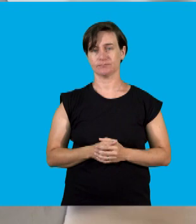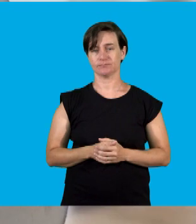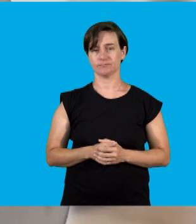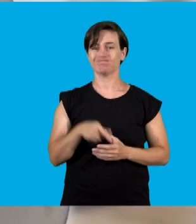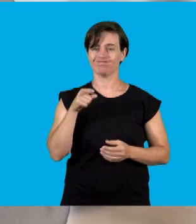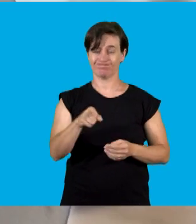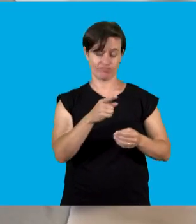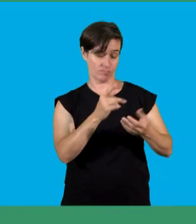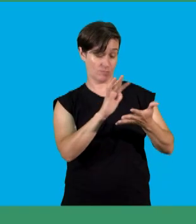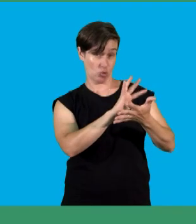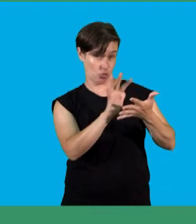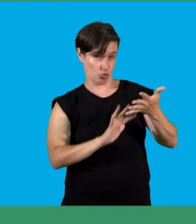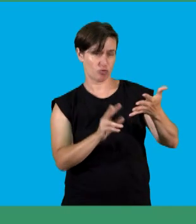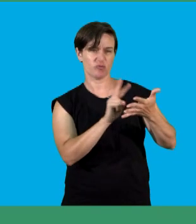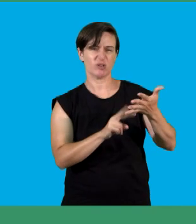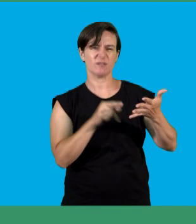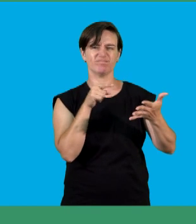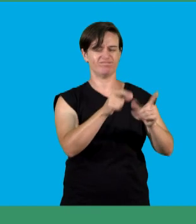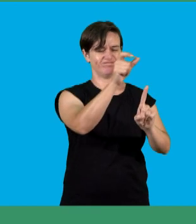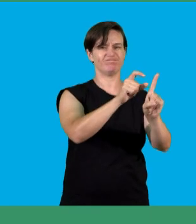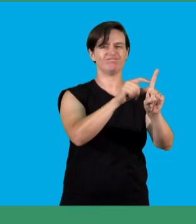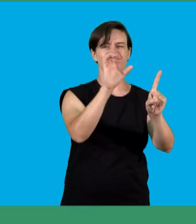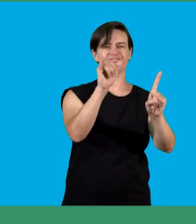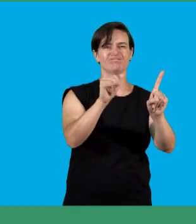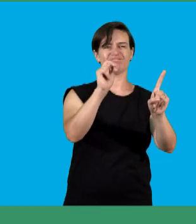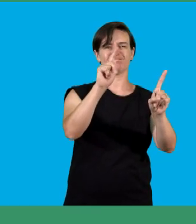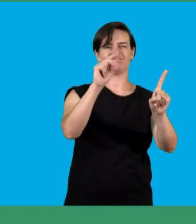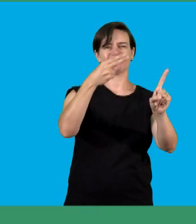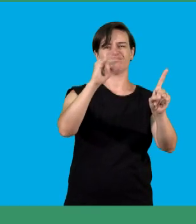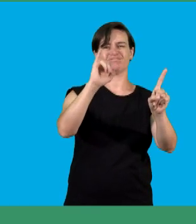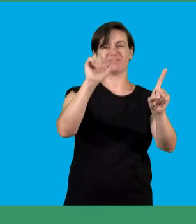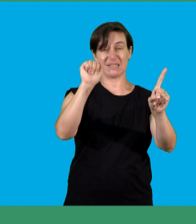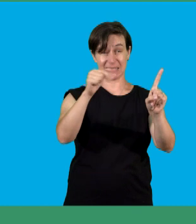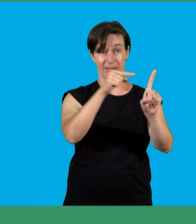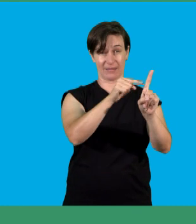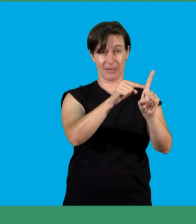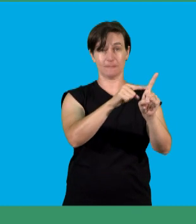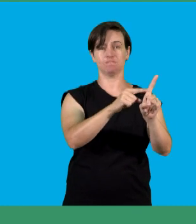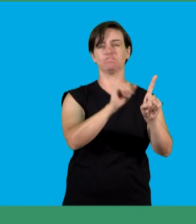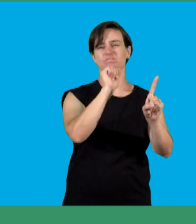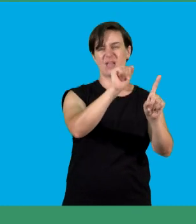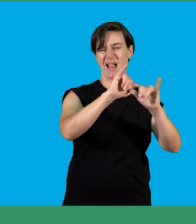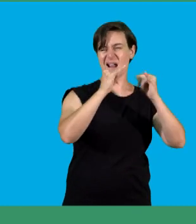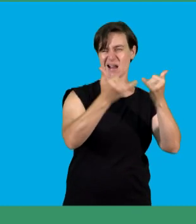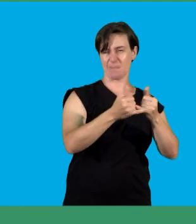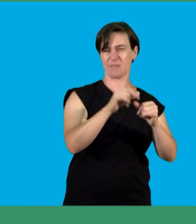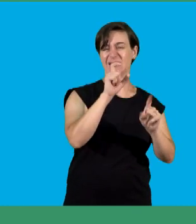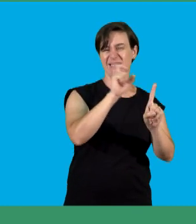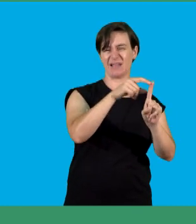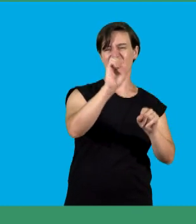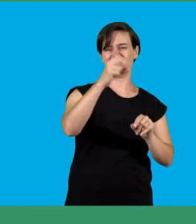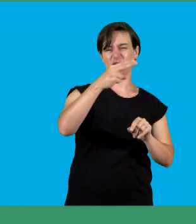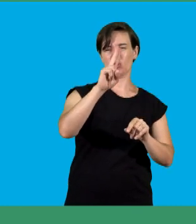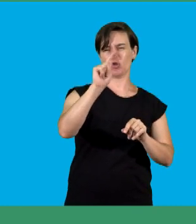Right. Let's read the scenario. It says Cynthia Shackle Services, which is CSS. Cynthia realized